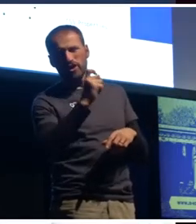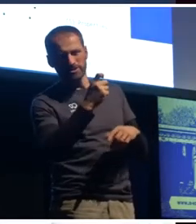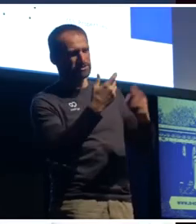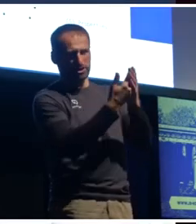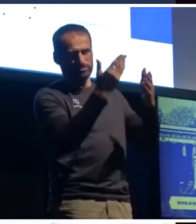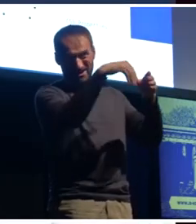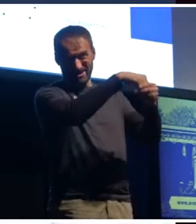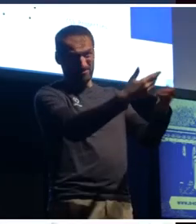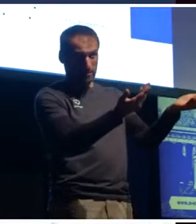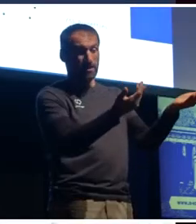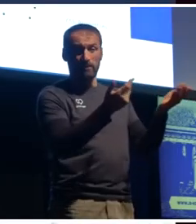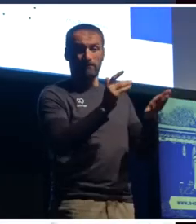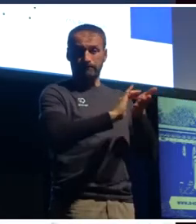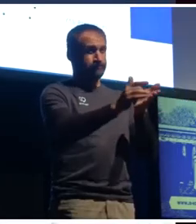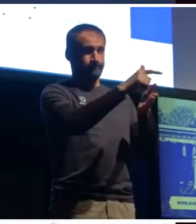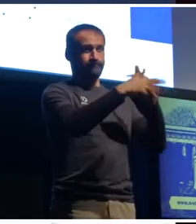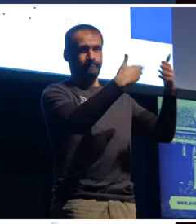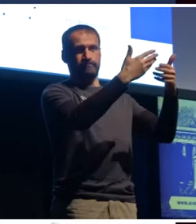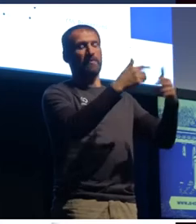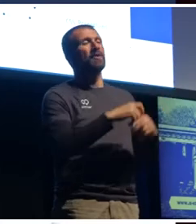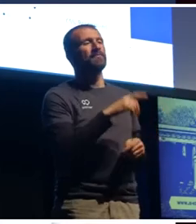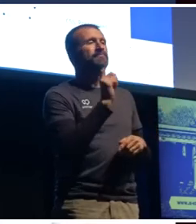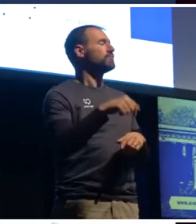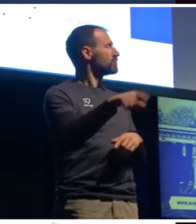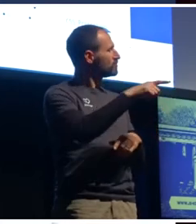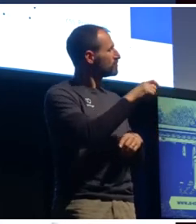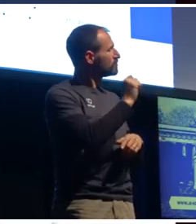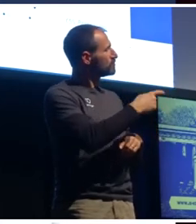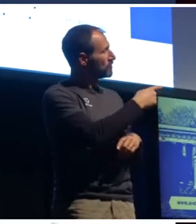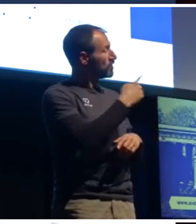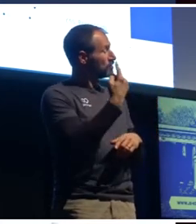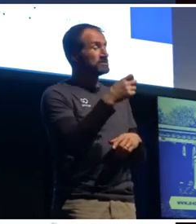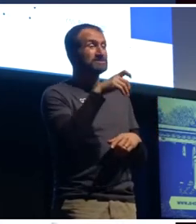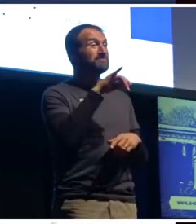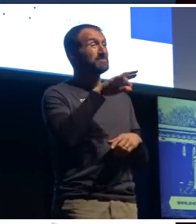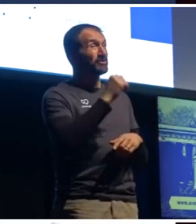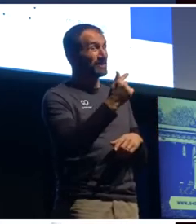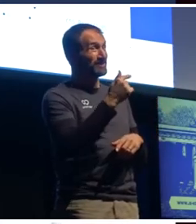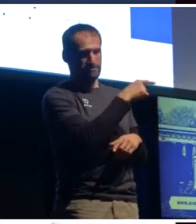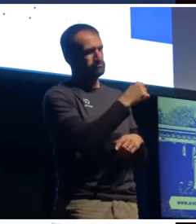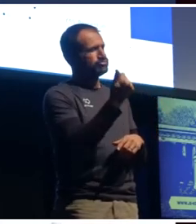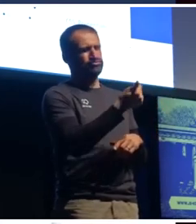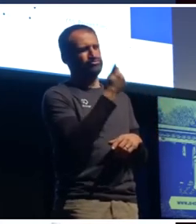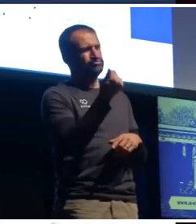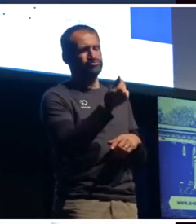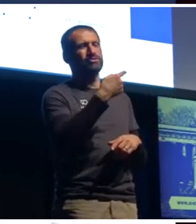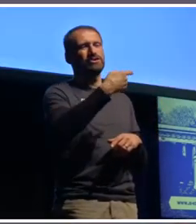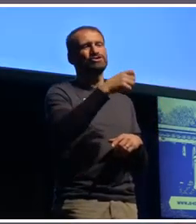can build your own. Spirit just launched on Halloween, and it exports to GSAP. It's awesome.